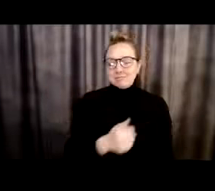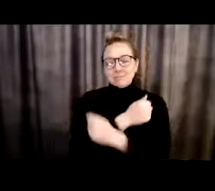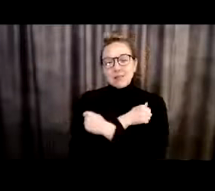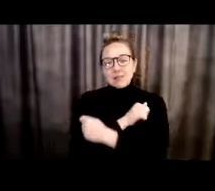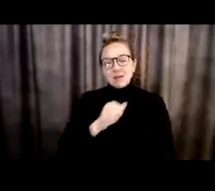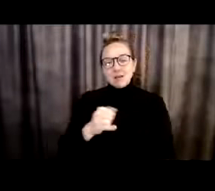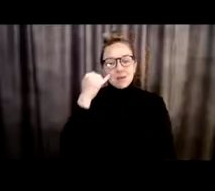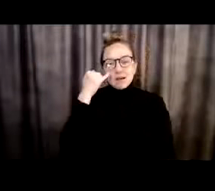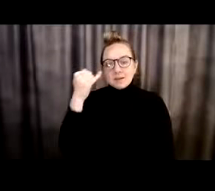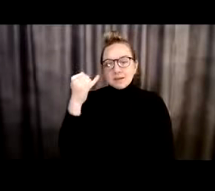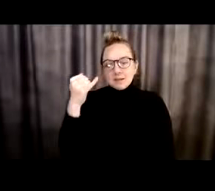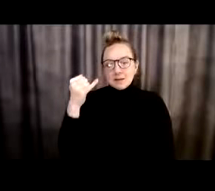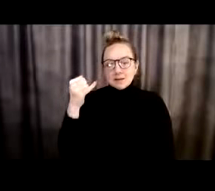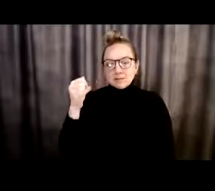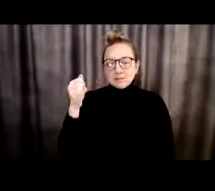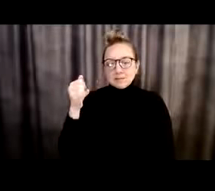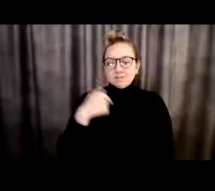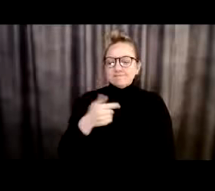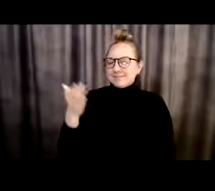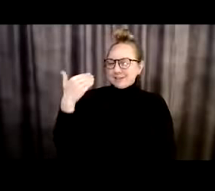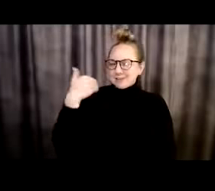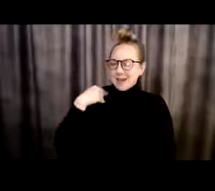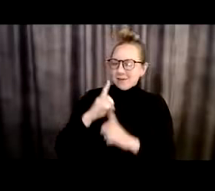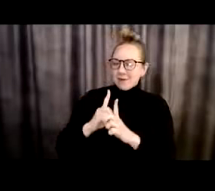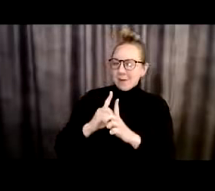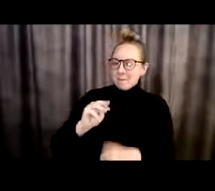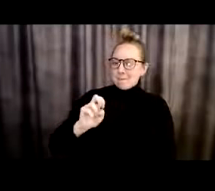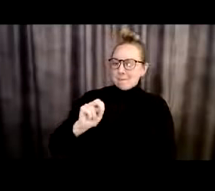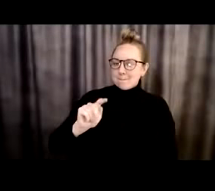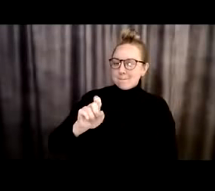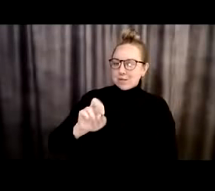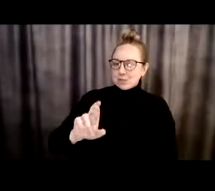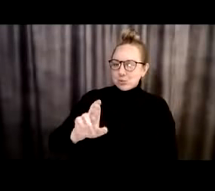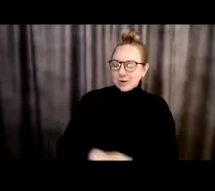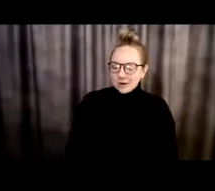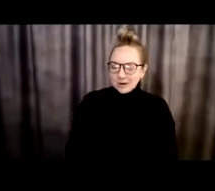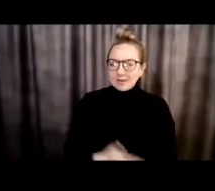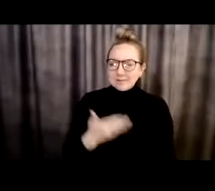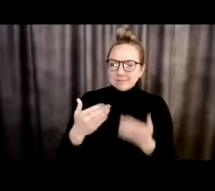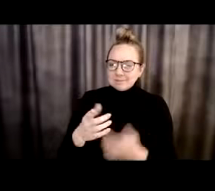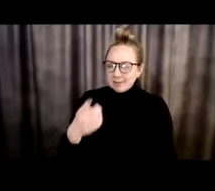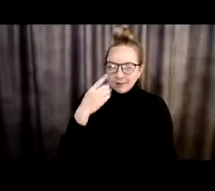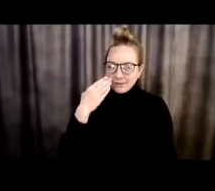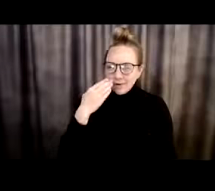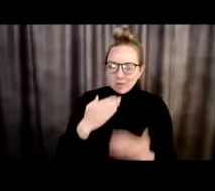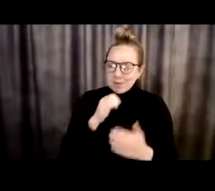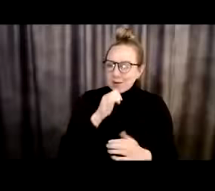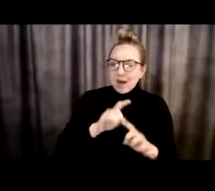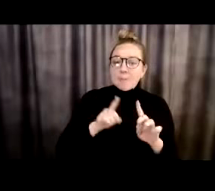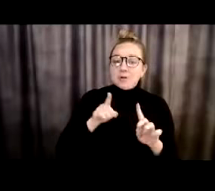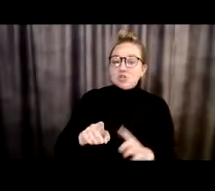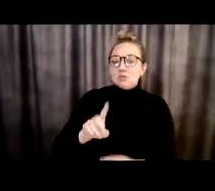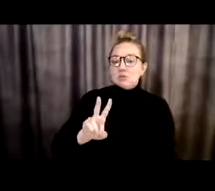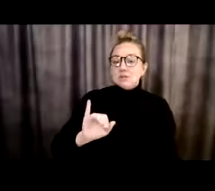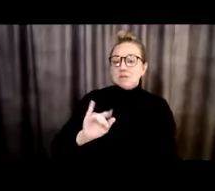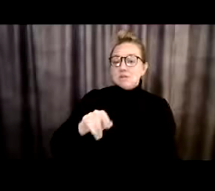Dr. Susan Salvador. Some of you may not know her, but she used to be the vice president at MCC. And she always